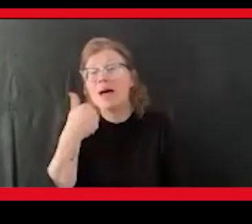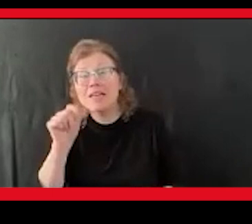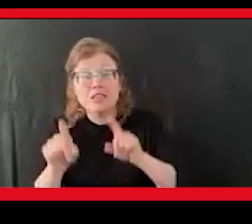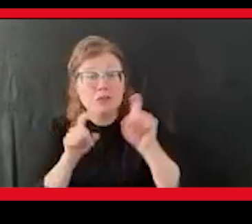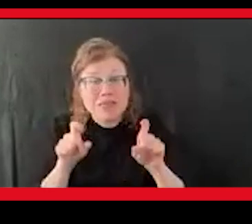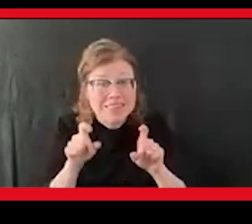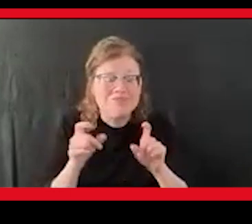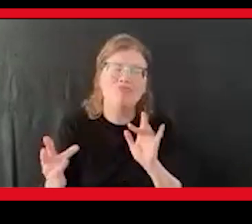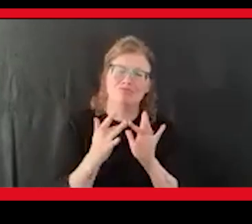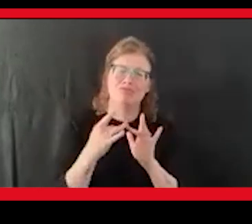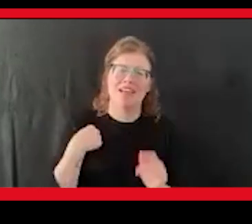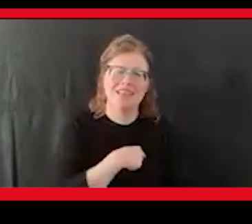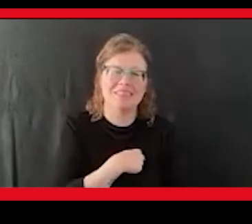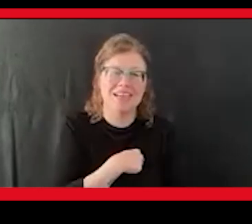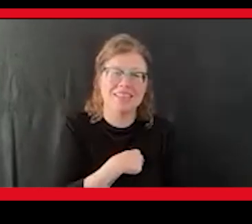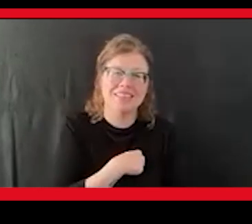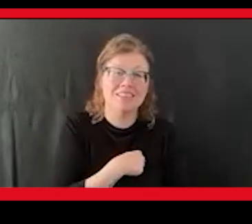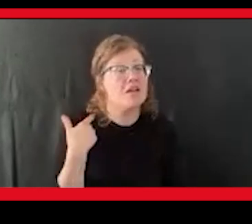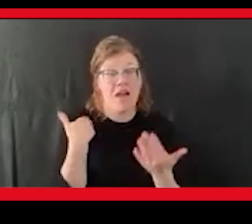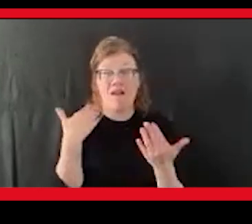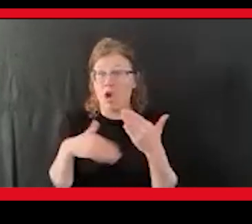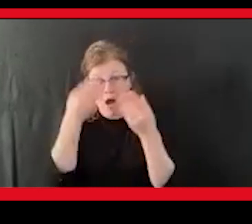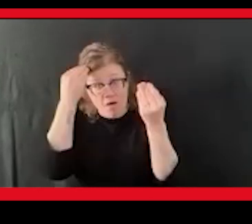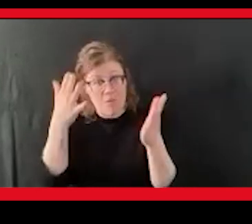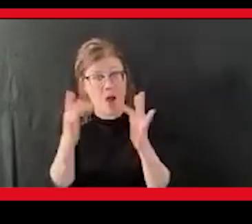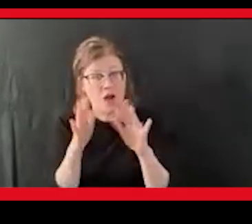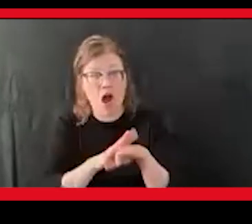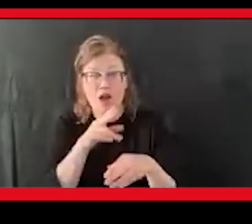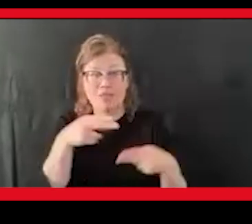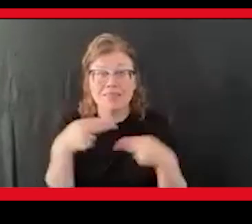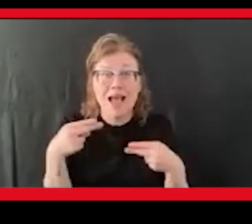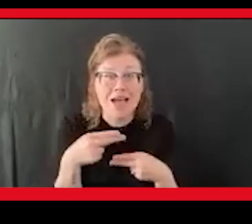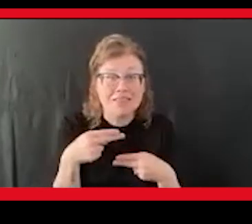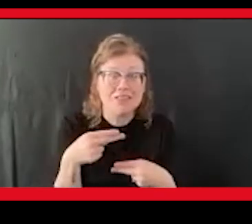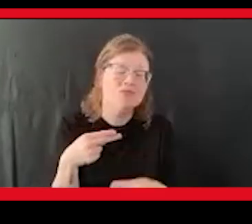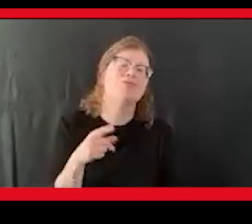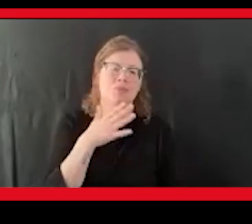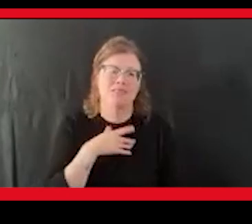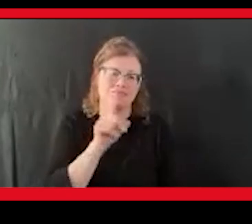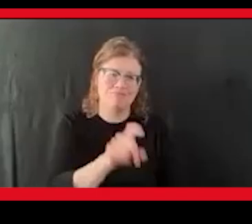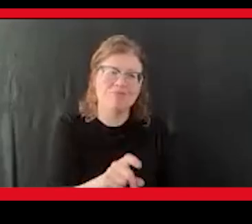email your questions. We look forward to connecting with you and staying in touch.